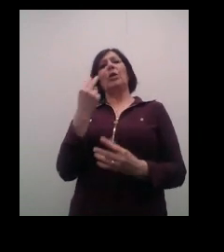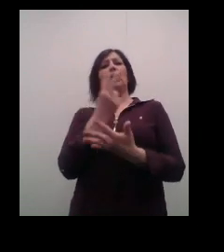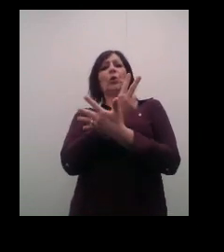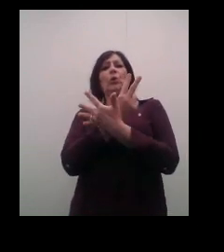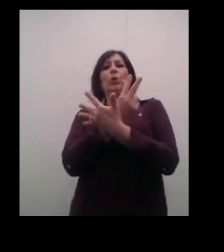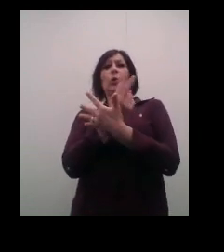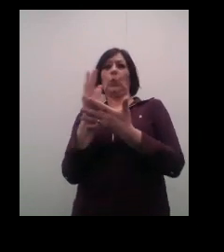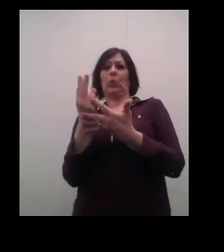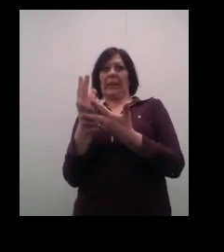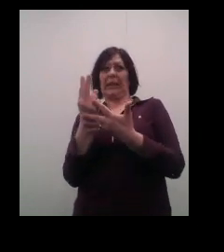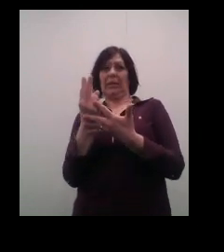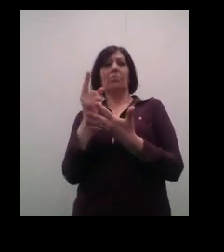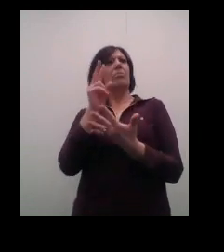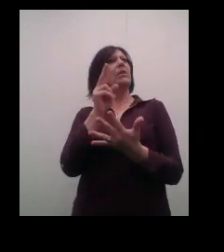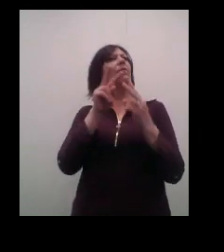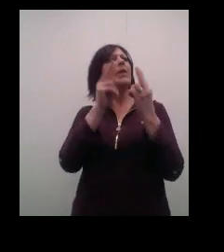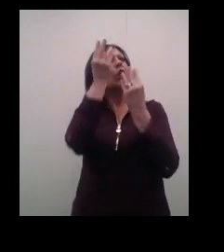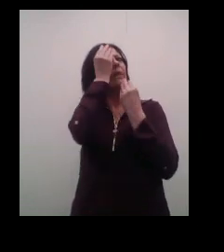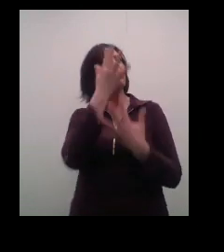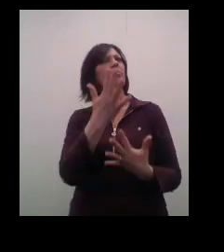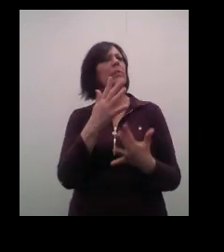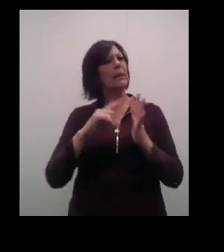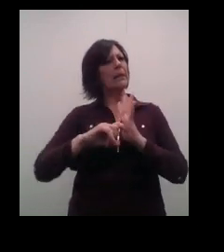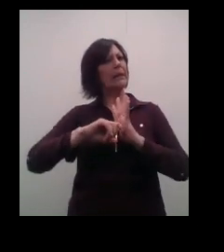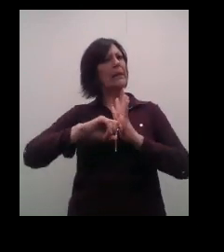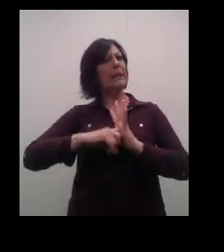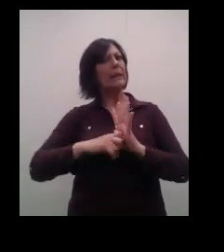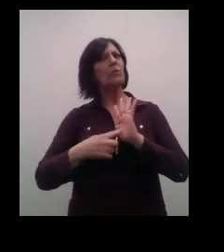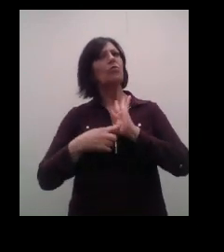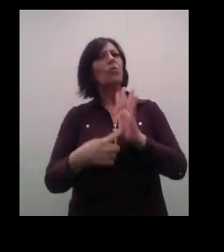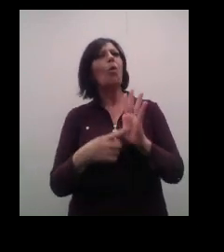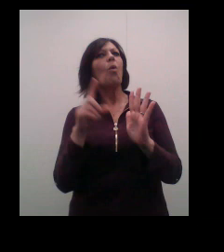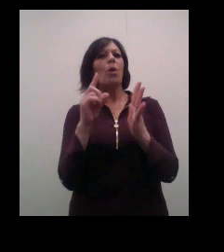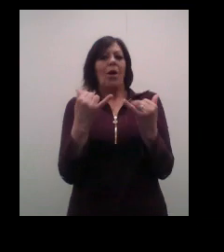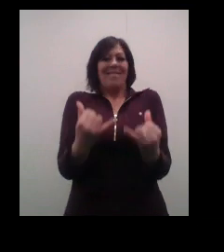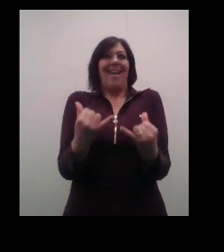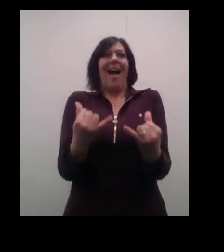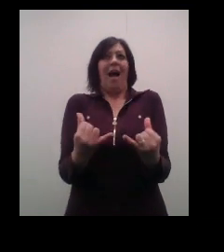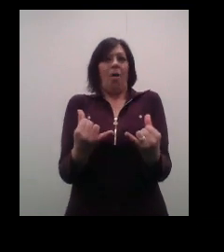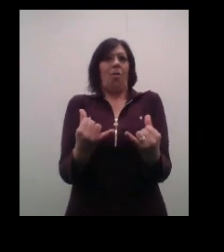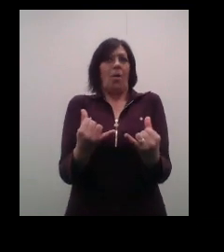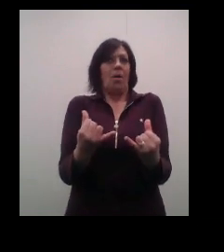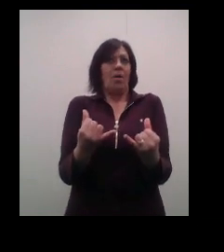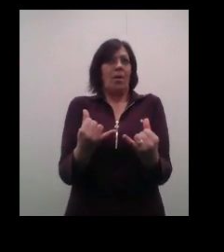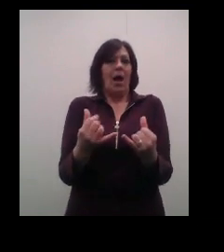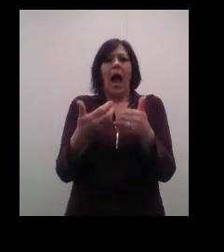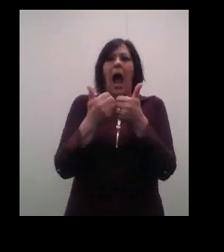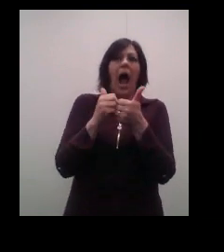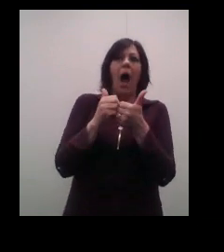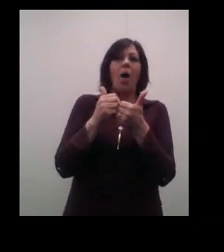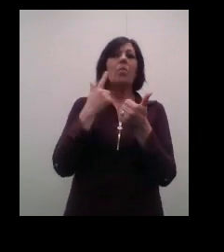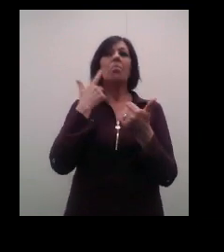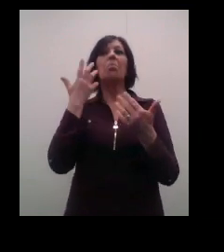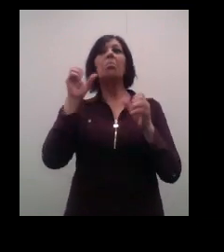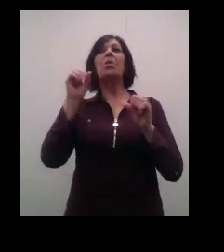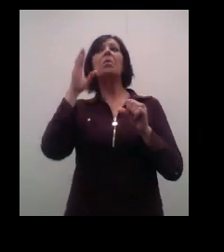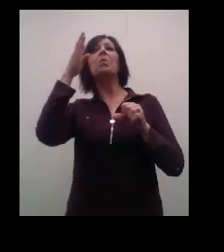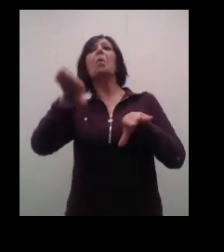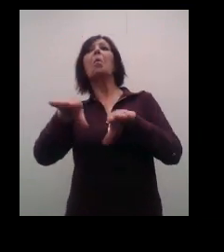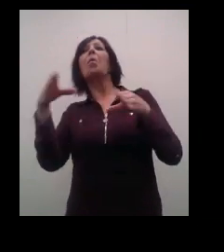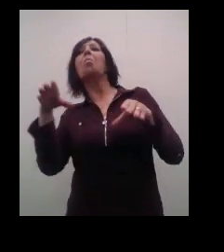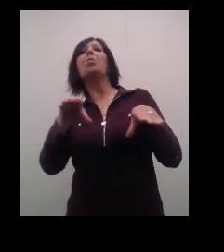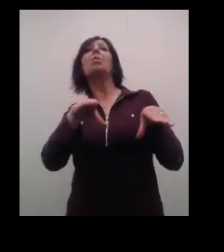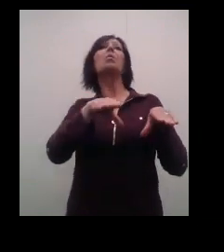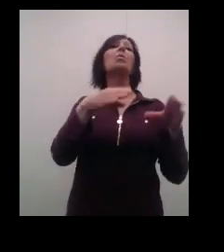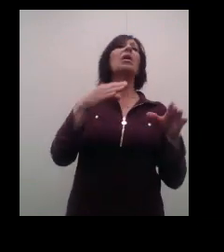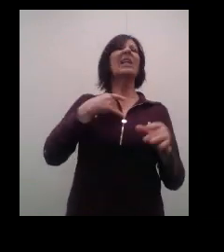period, which is very informative because it's a key indicator with regards to where we are and how we can open up. So you can see we've seen